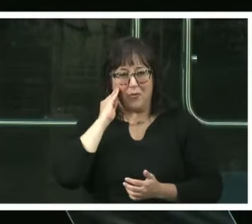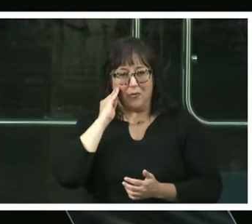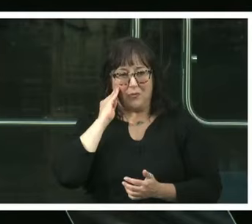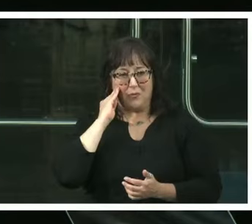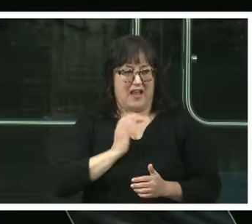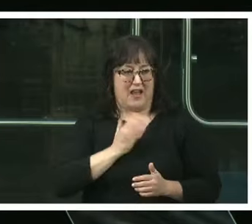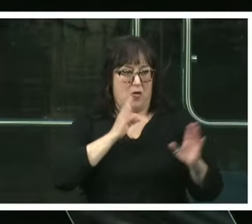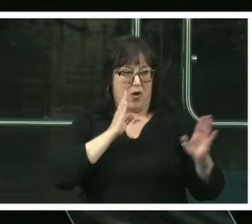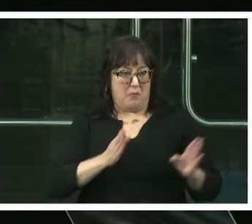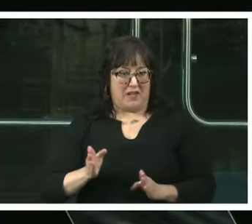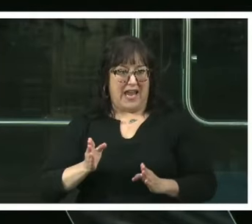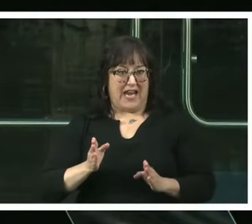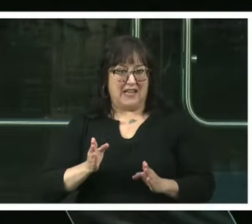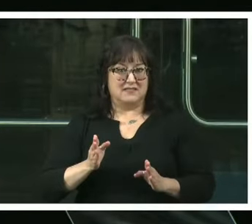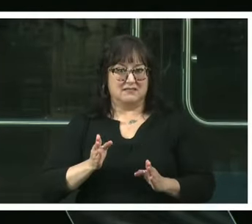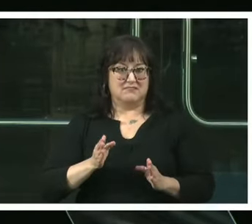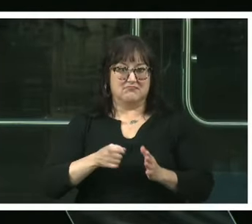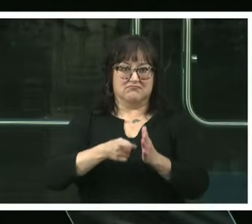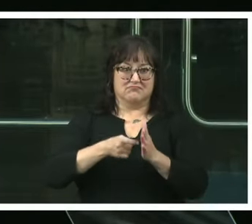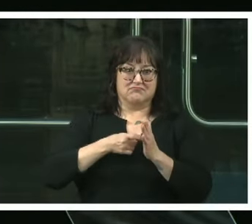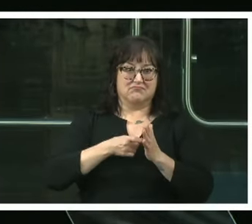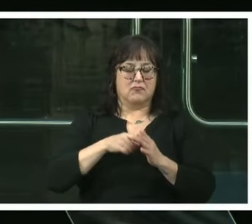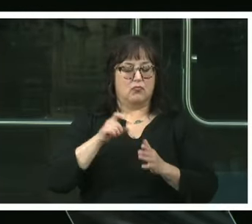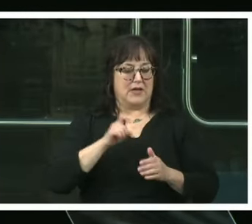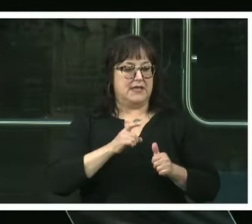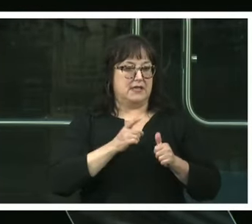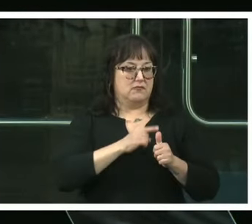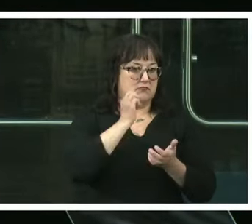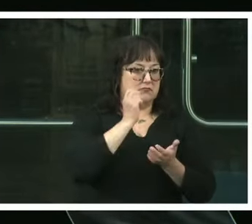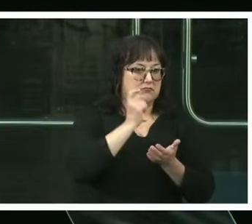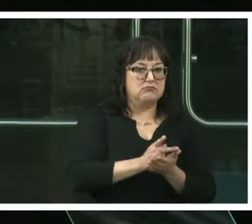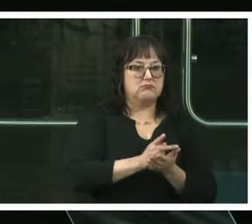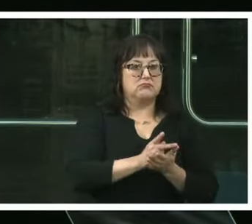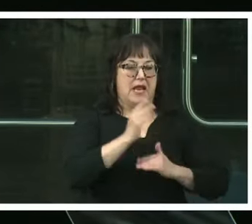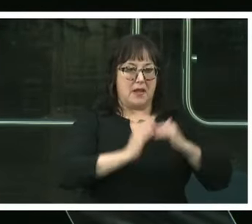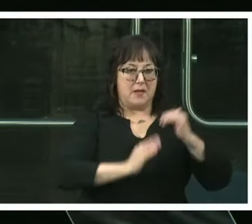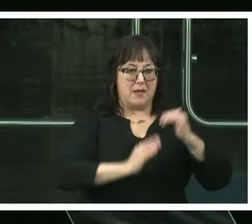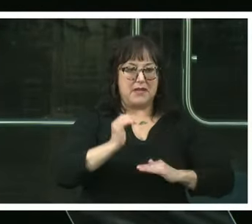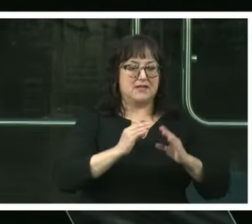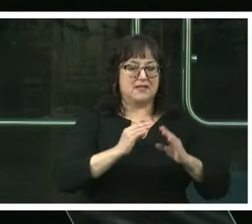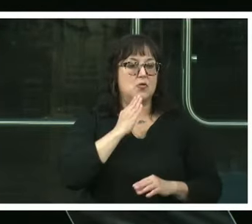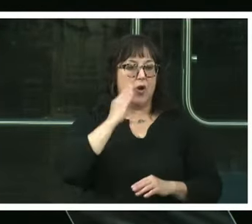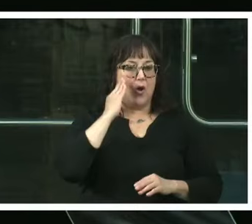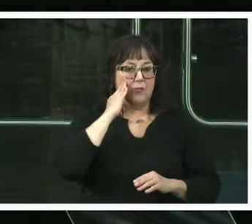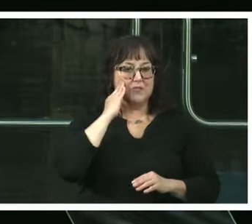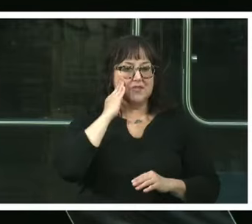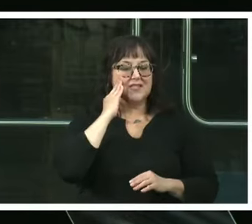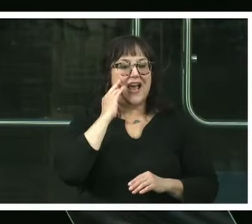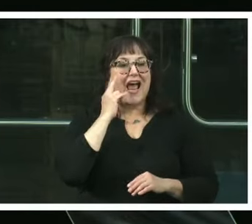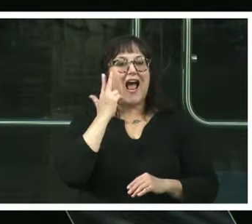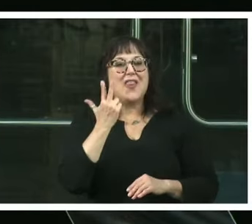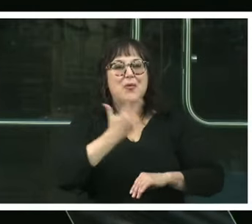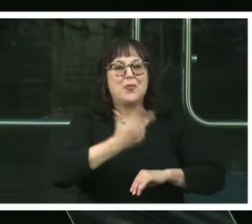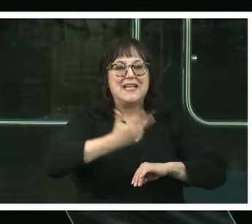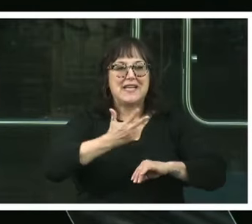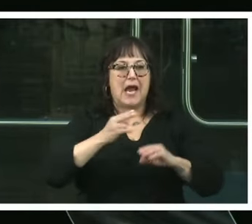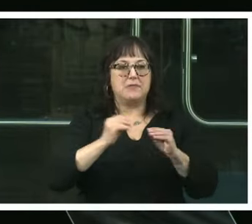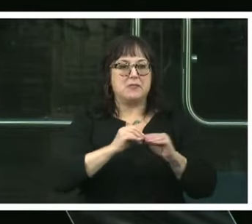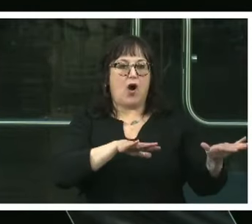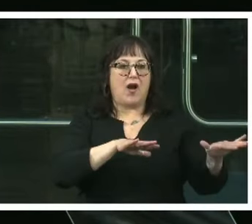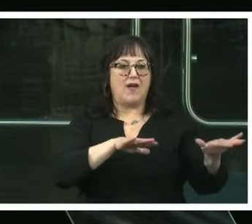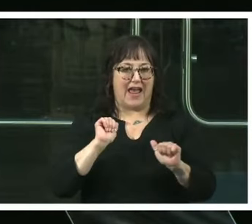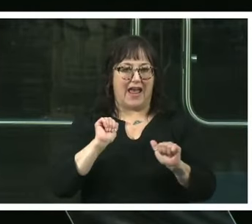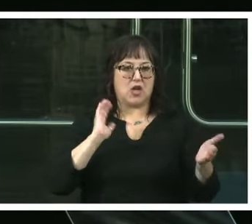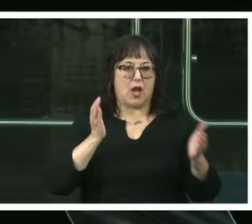for, we need to approve and build homes 3 times faster than we did over the last